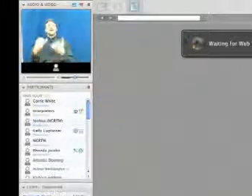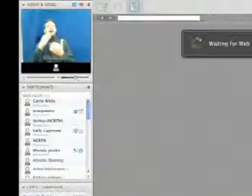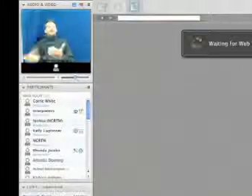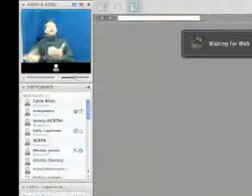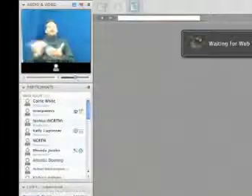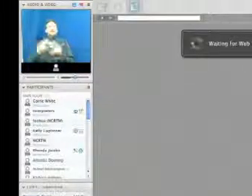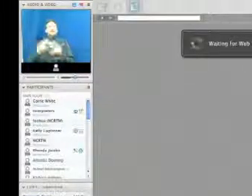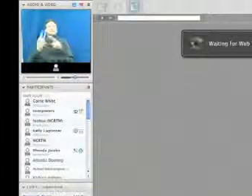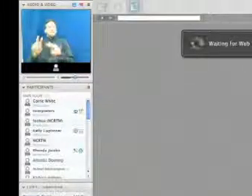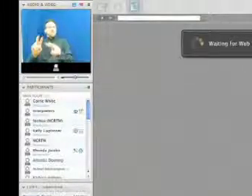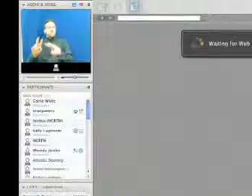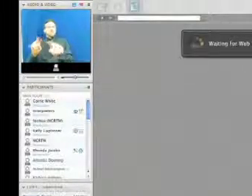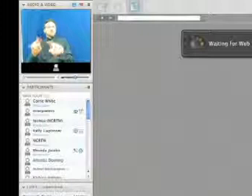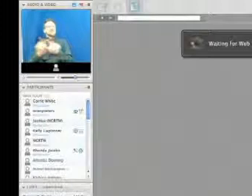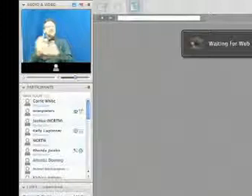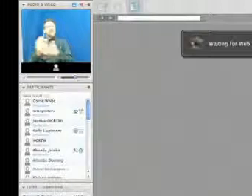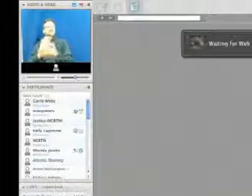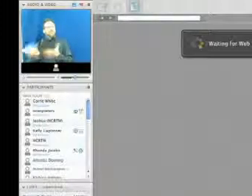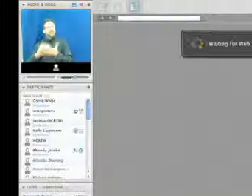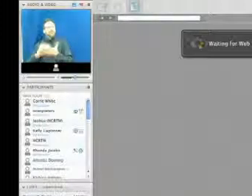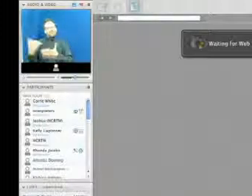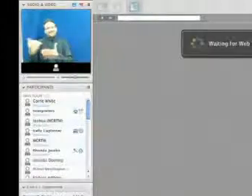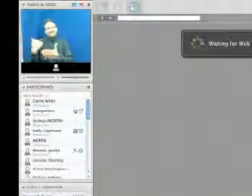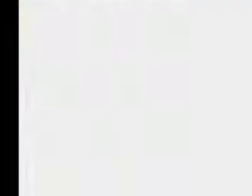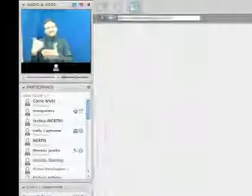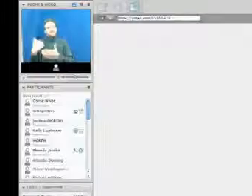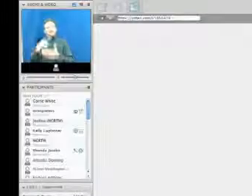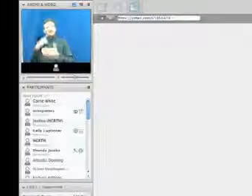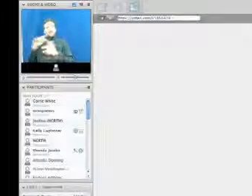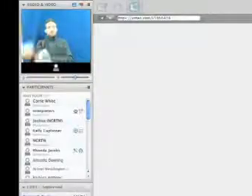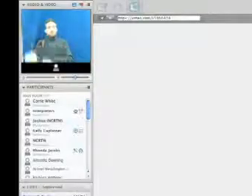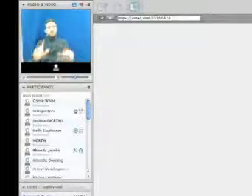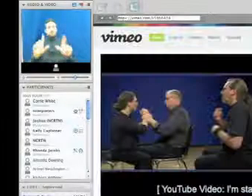Let me put this back in the browser. Hopefully it will come up for everybody now.